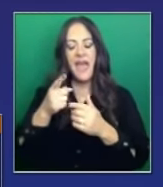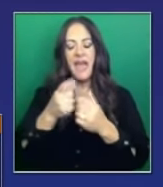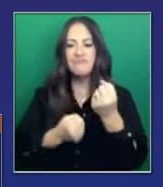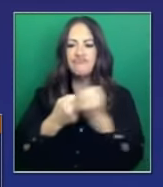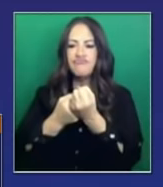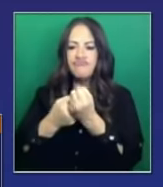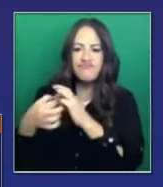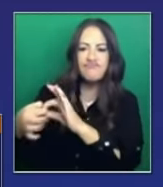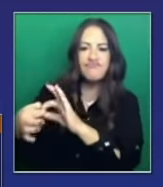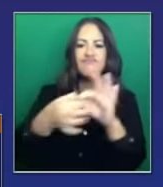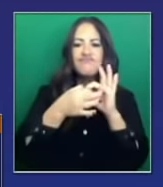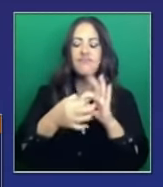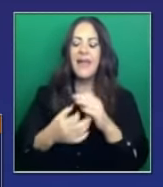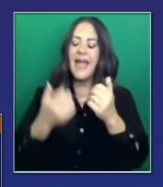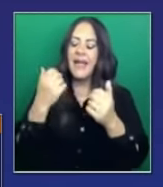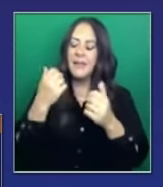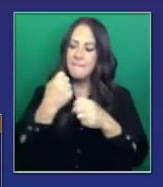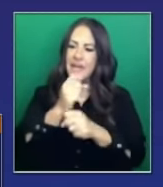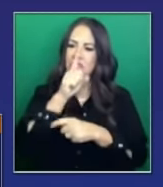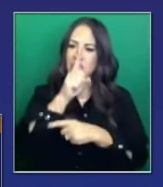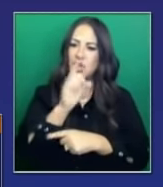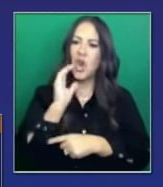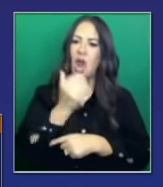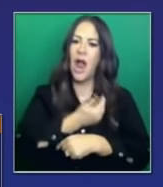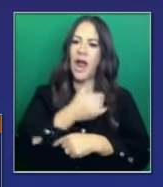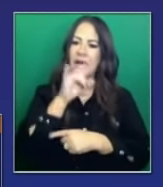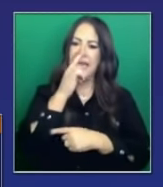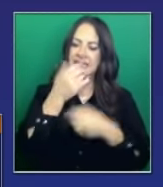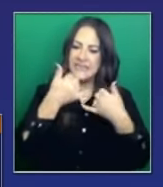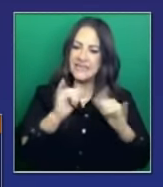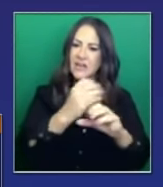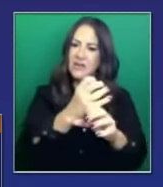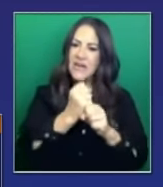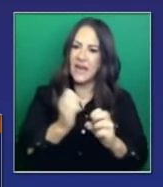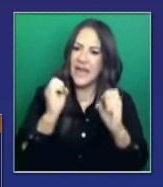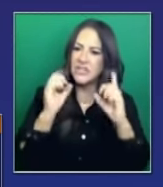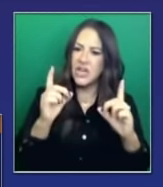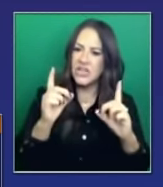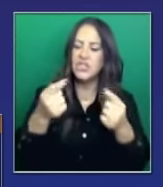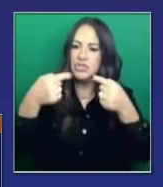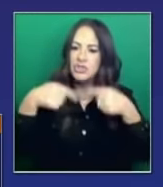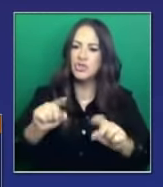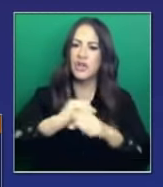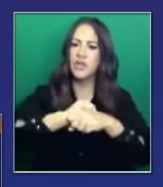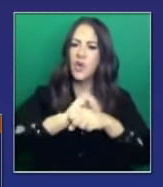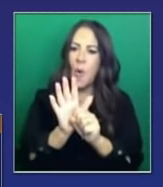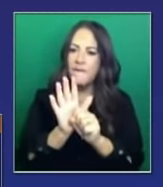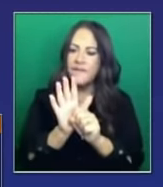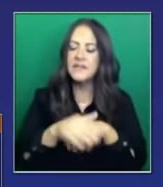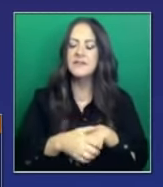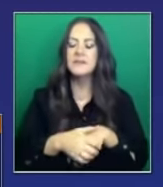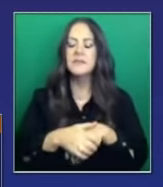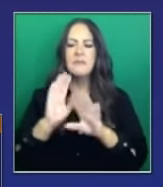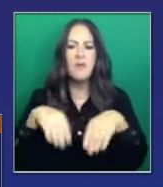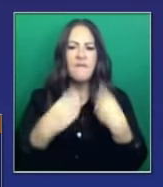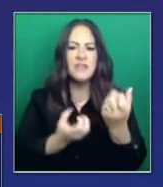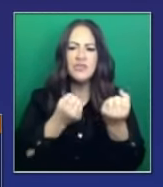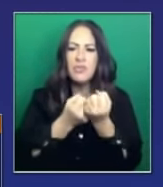kids educated during this trying and difficult time, as the vast majority are. More training, more support, more devices,